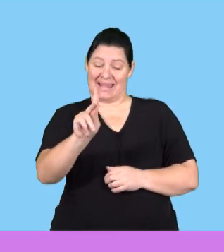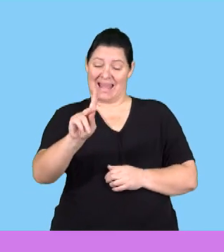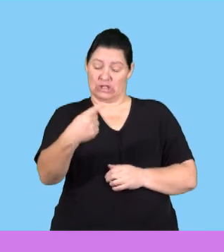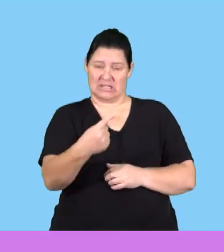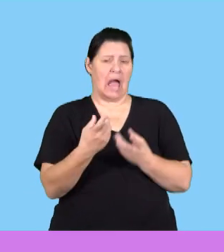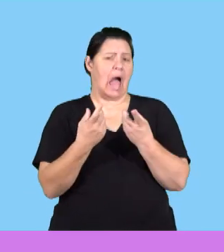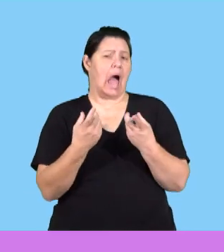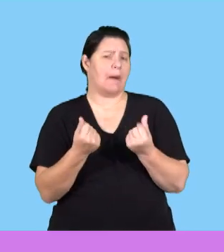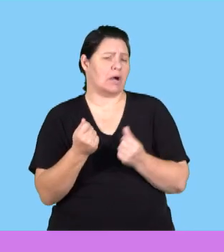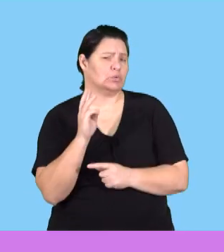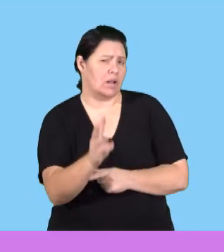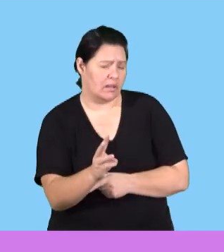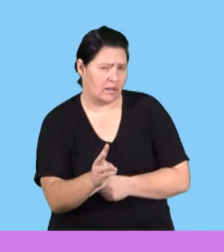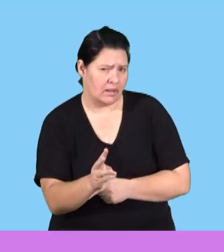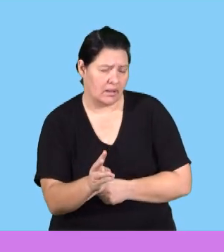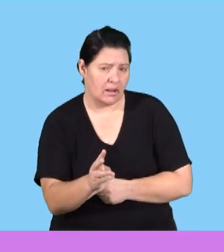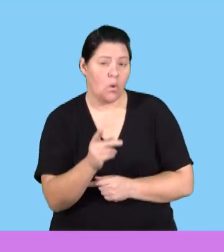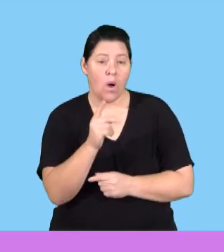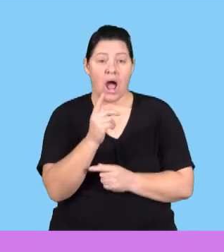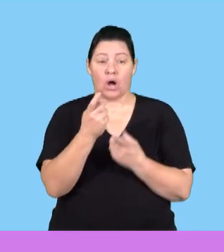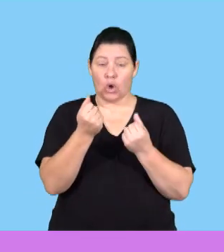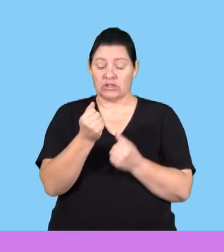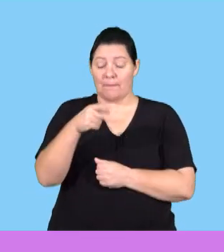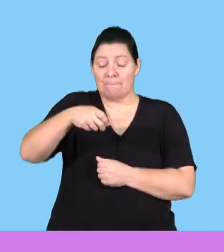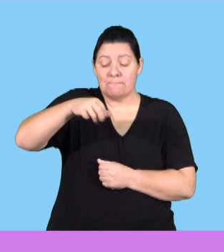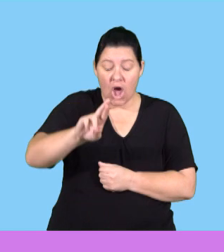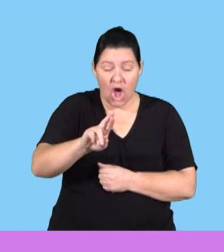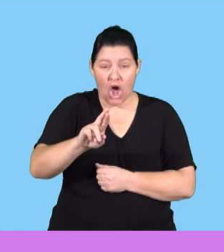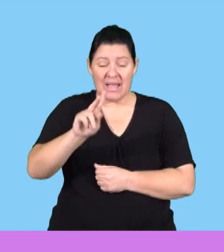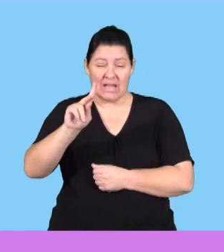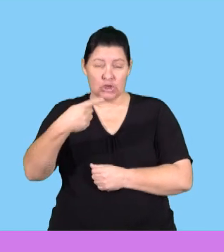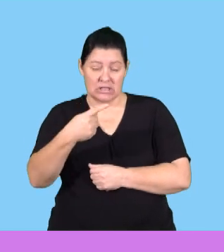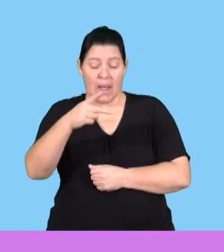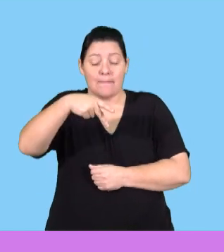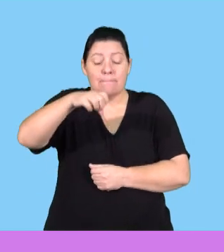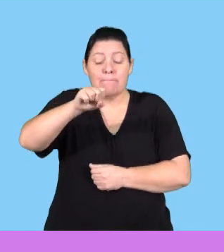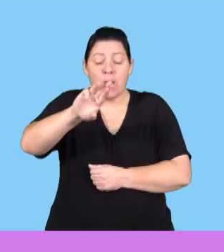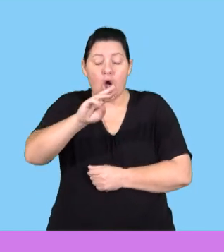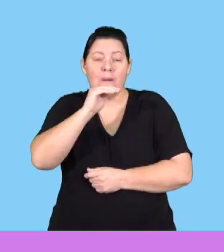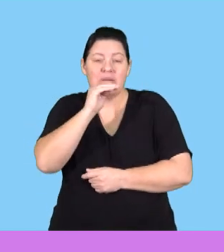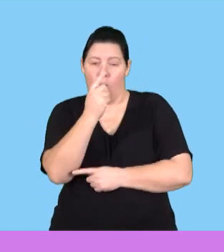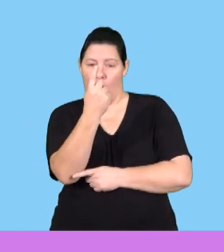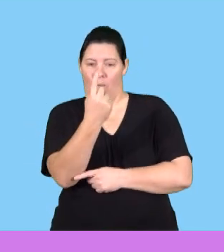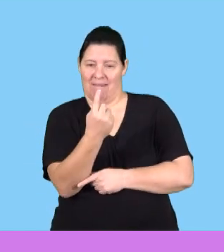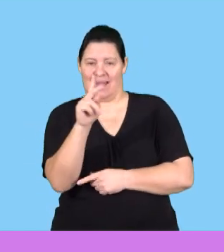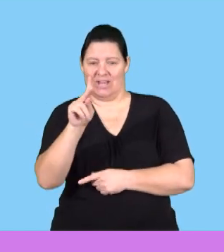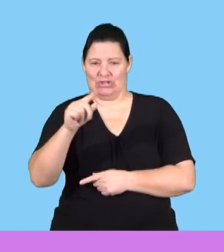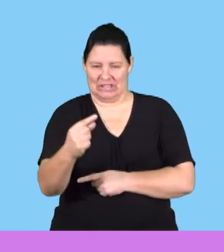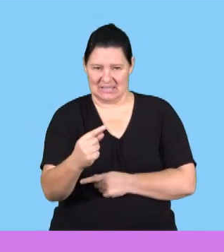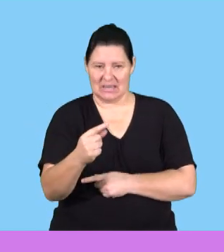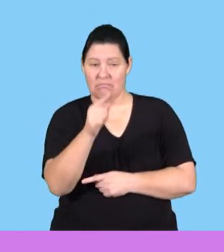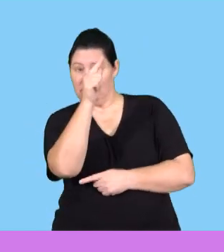kilogram? So when we say the cost per kilogram, remember you have the